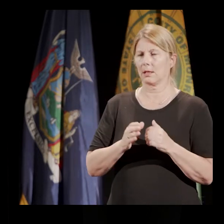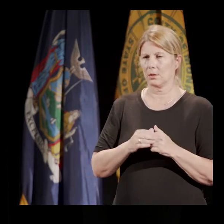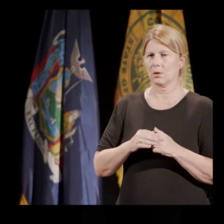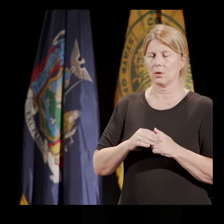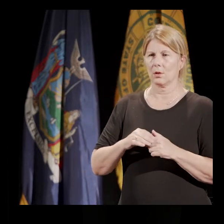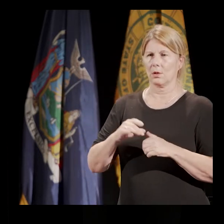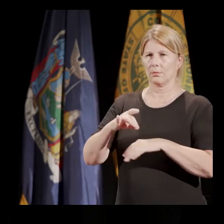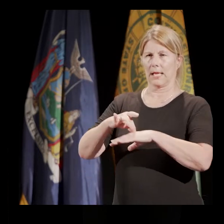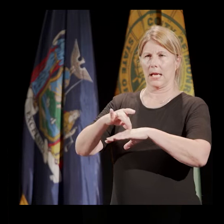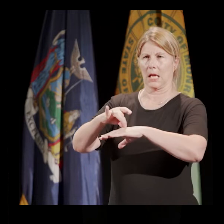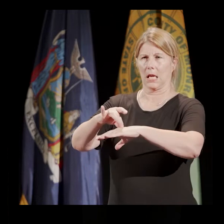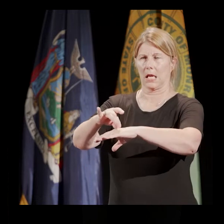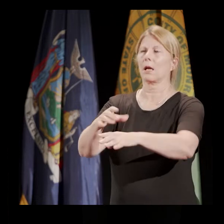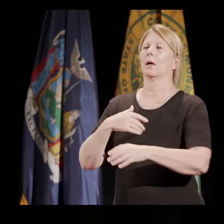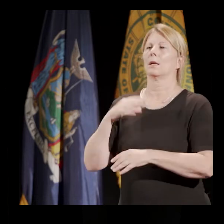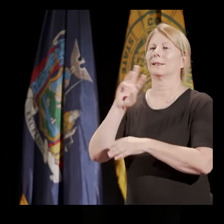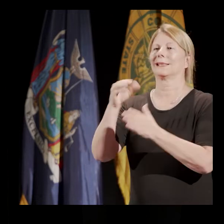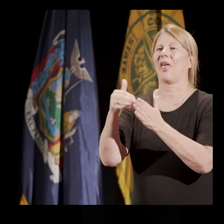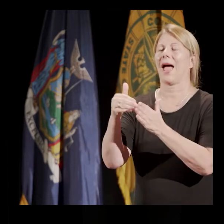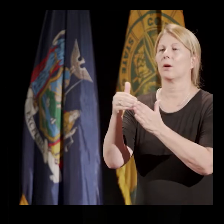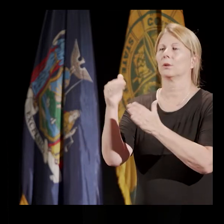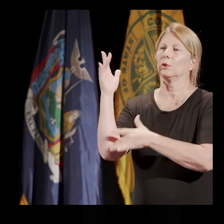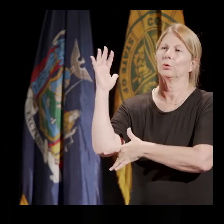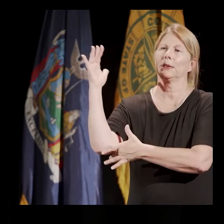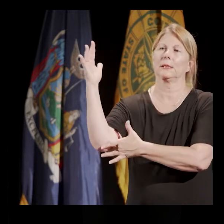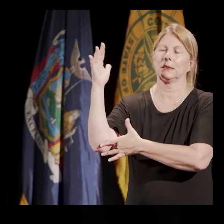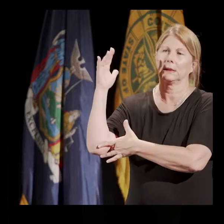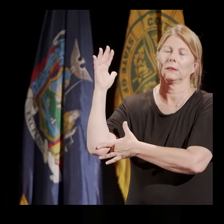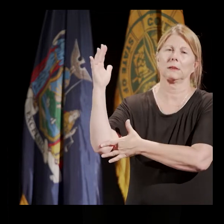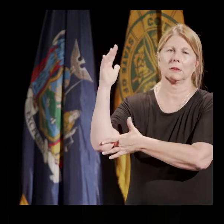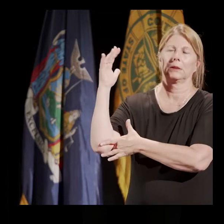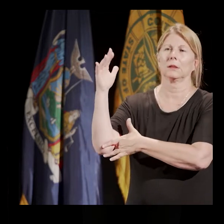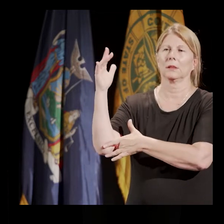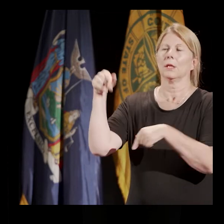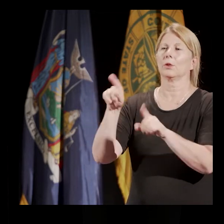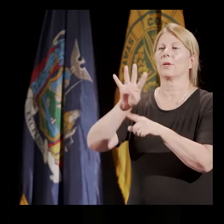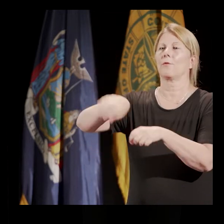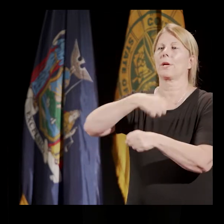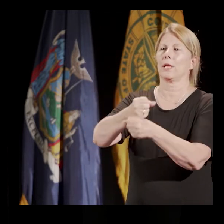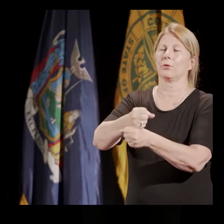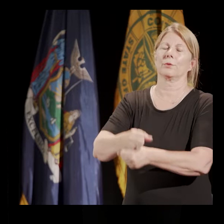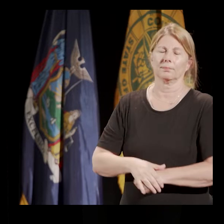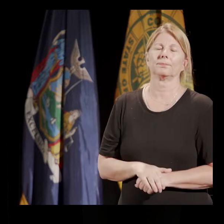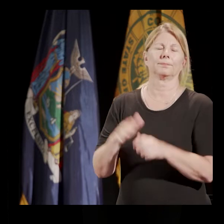additional 6,000 trees on city streets over the next 4 years.